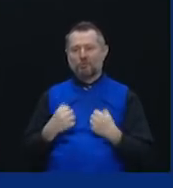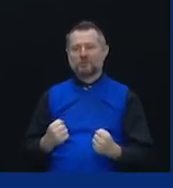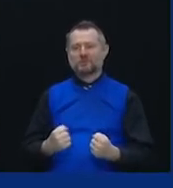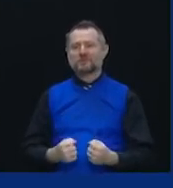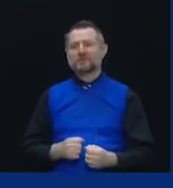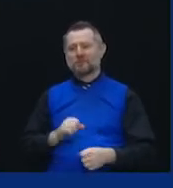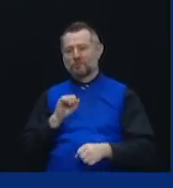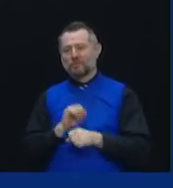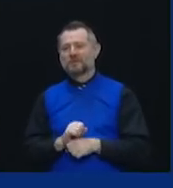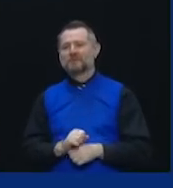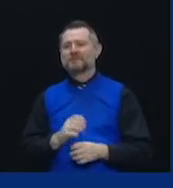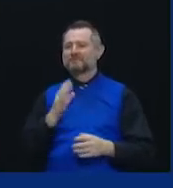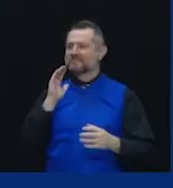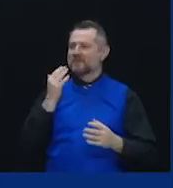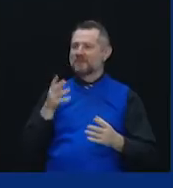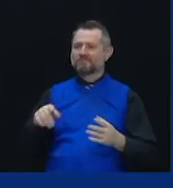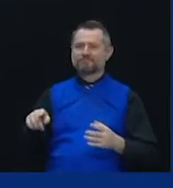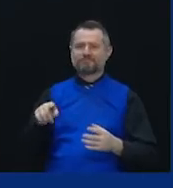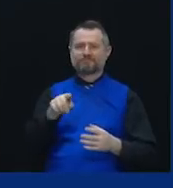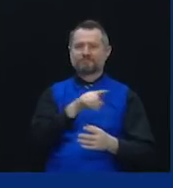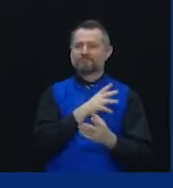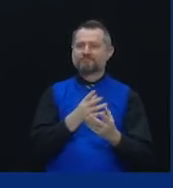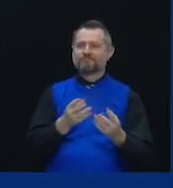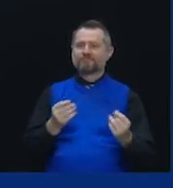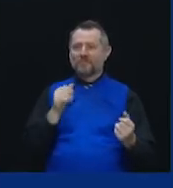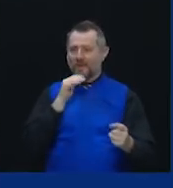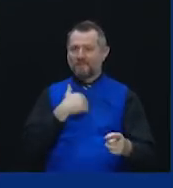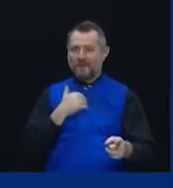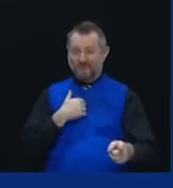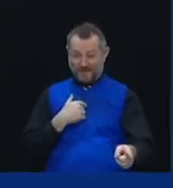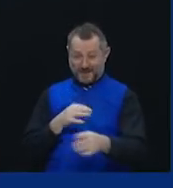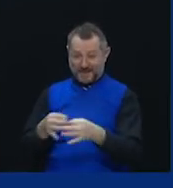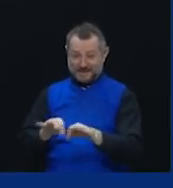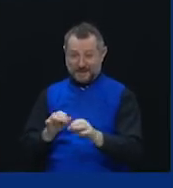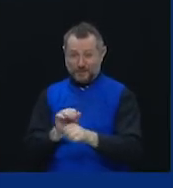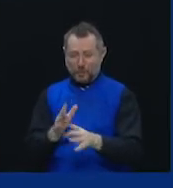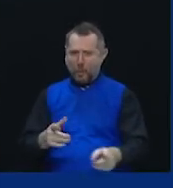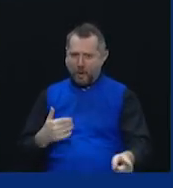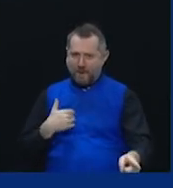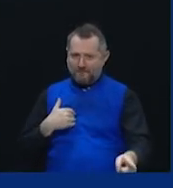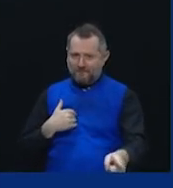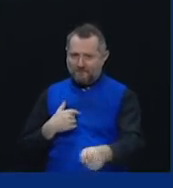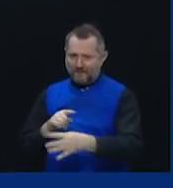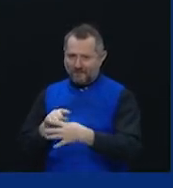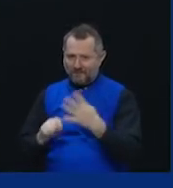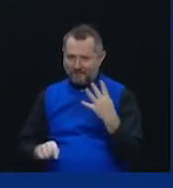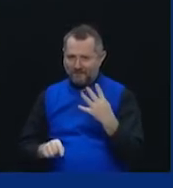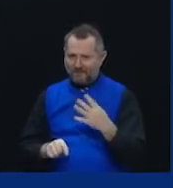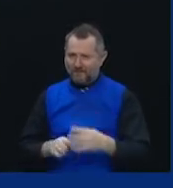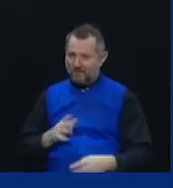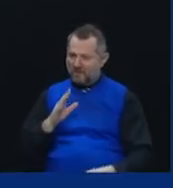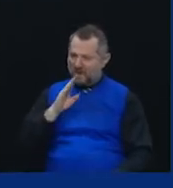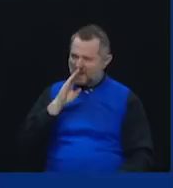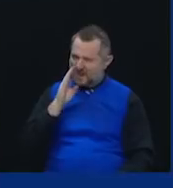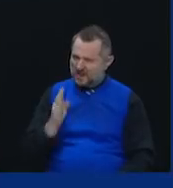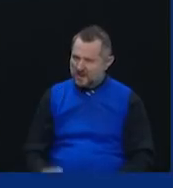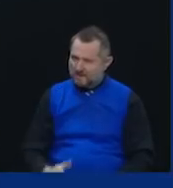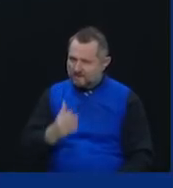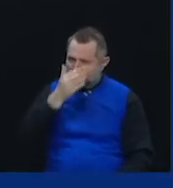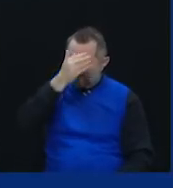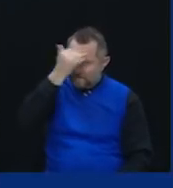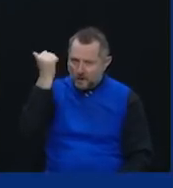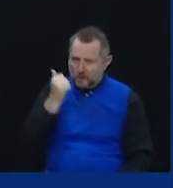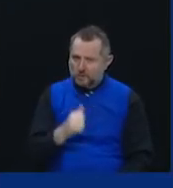the essential workers did it. I will never forget, and no New Yorker should ever